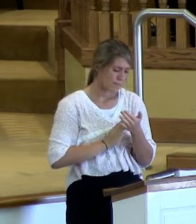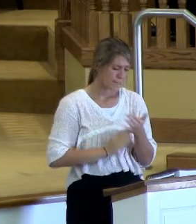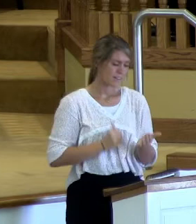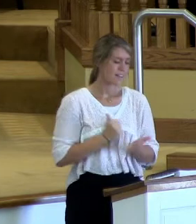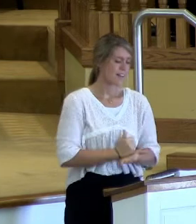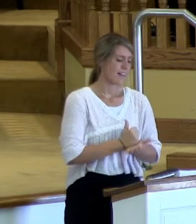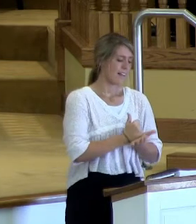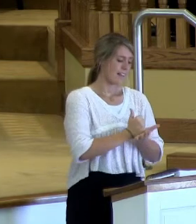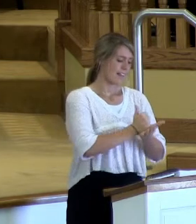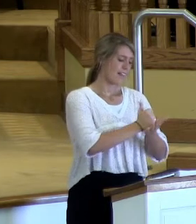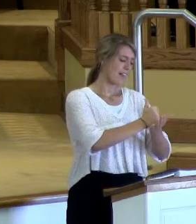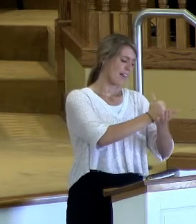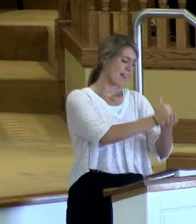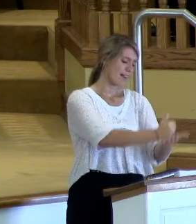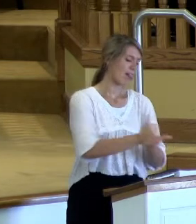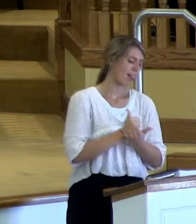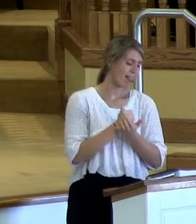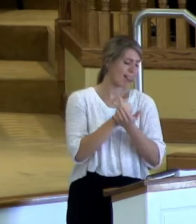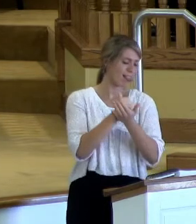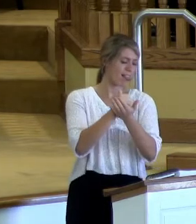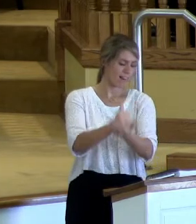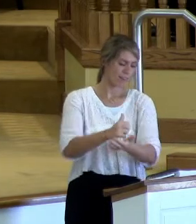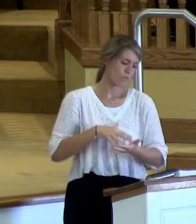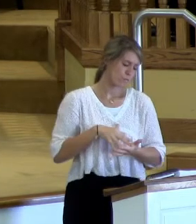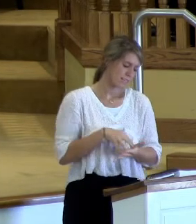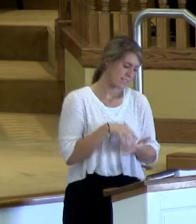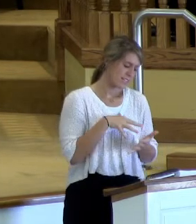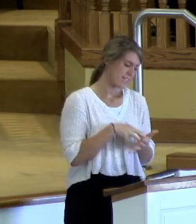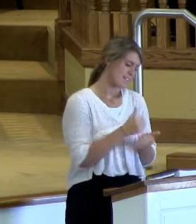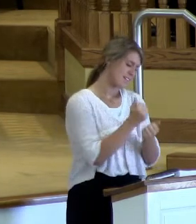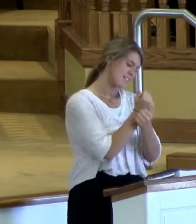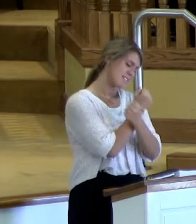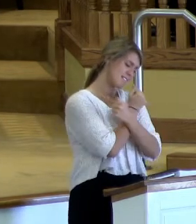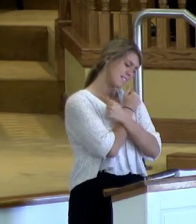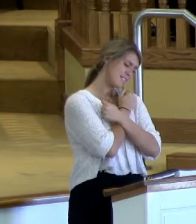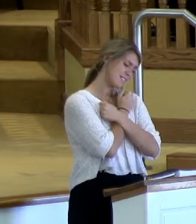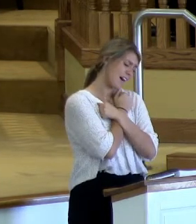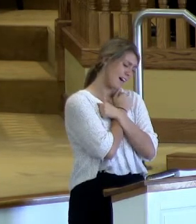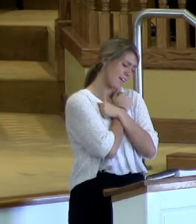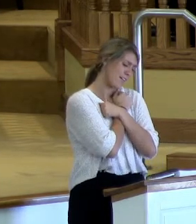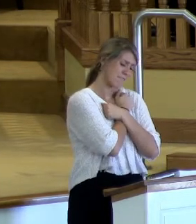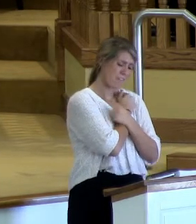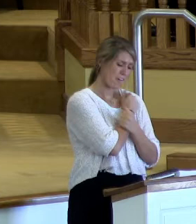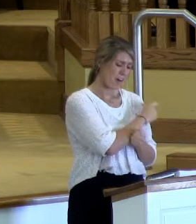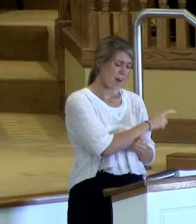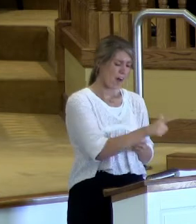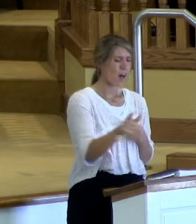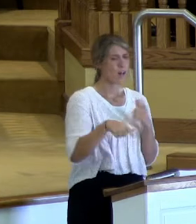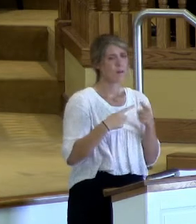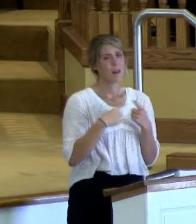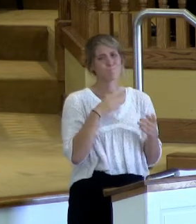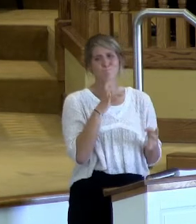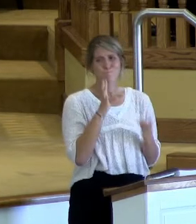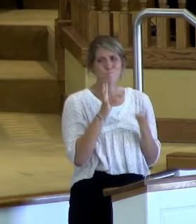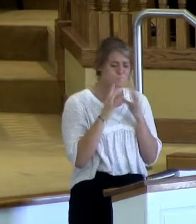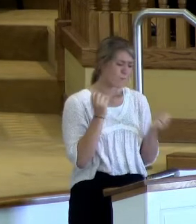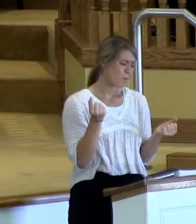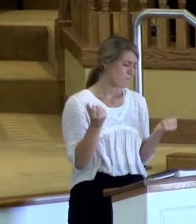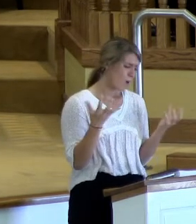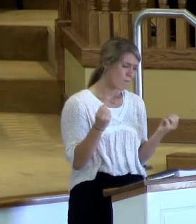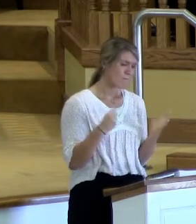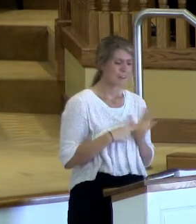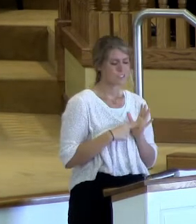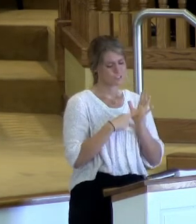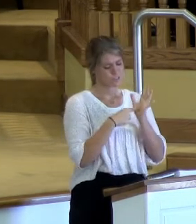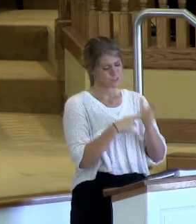Humble and meek, helping the weak, loving in all that